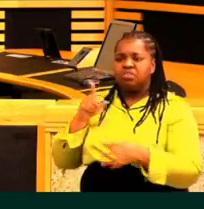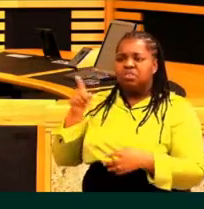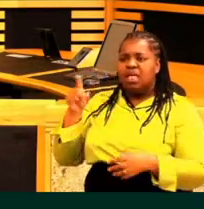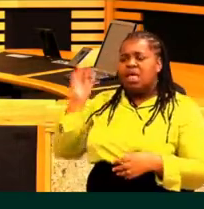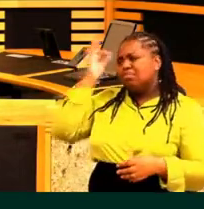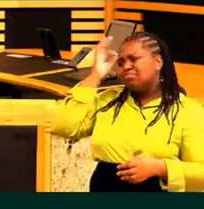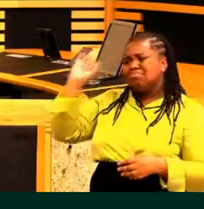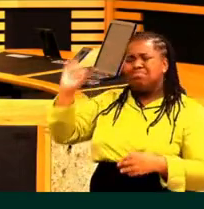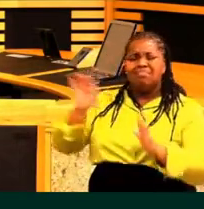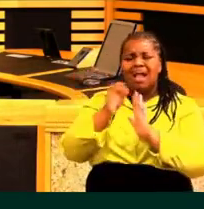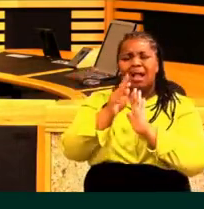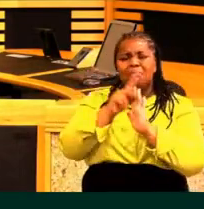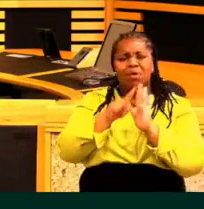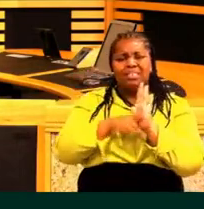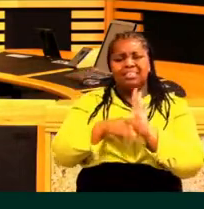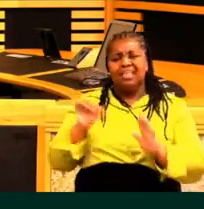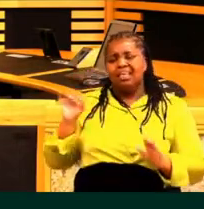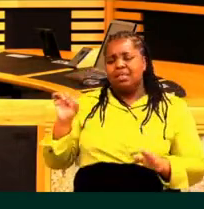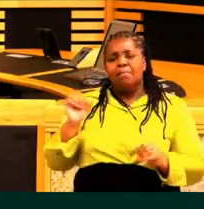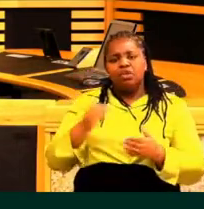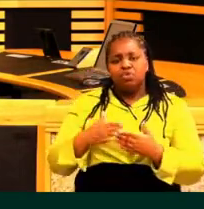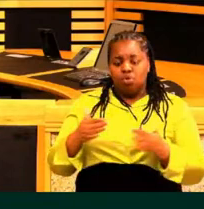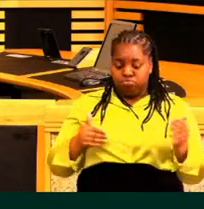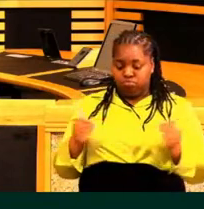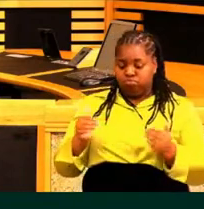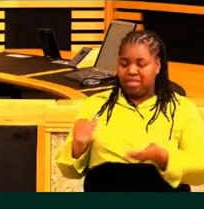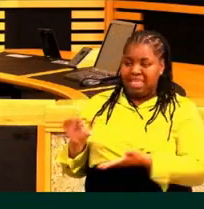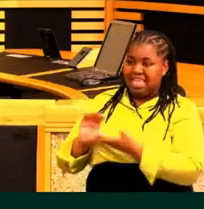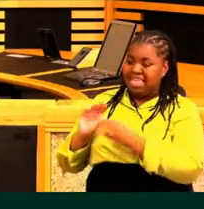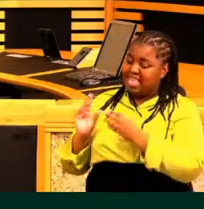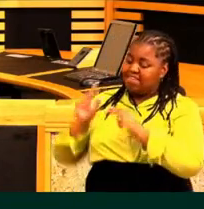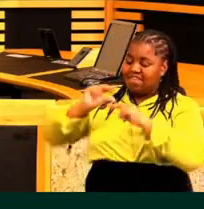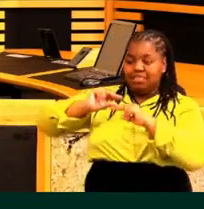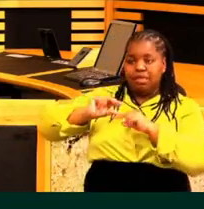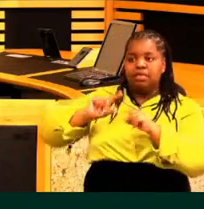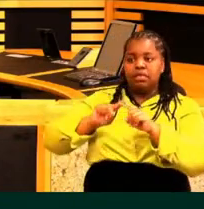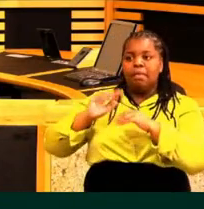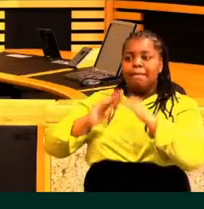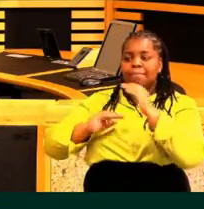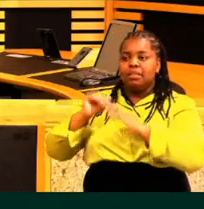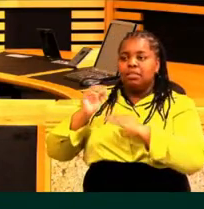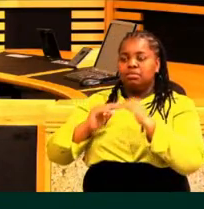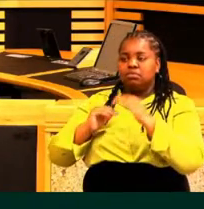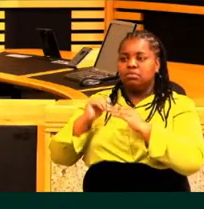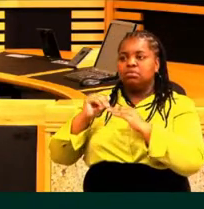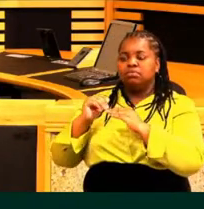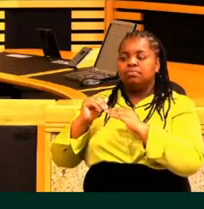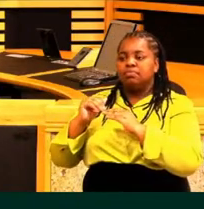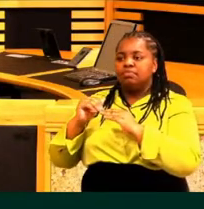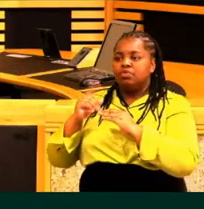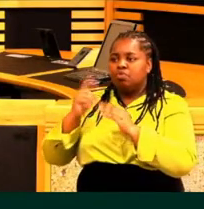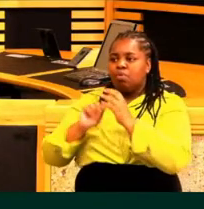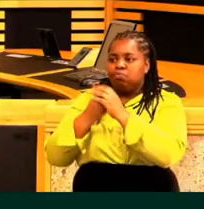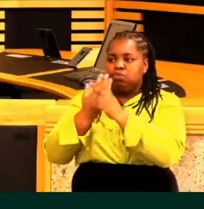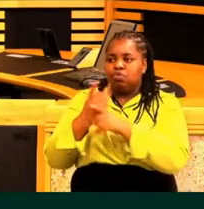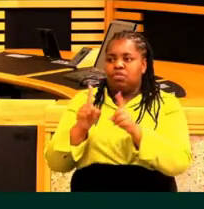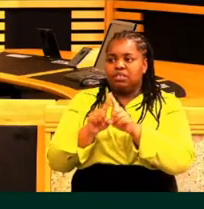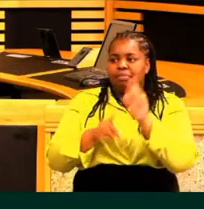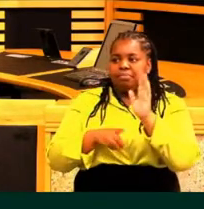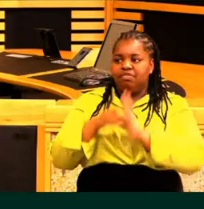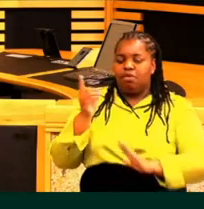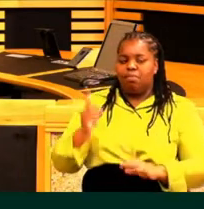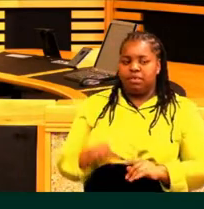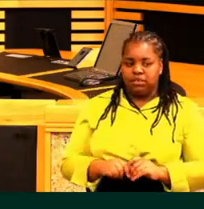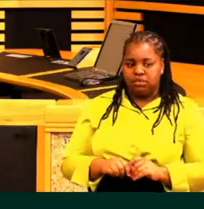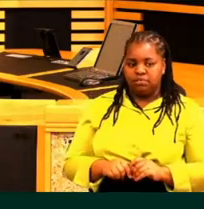policies have to coordinate investment and build institutions to drive growth and development